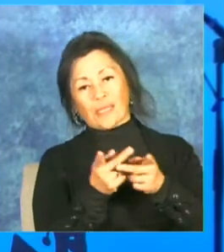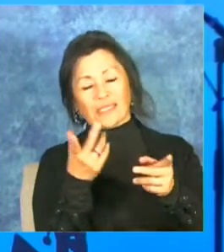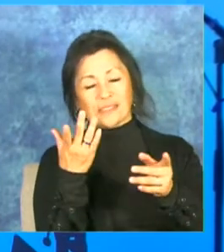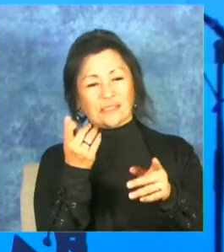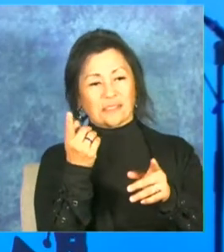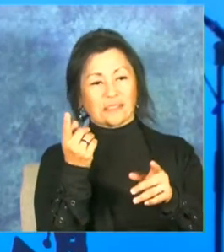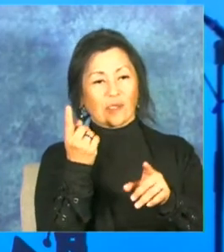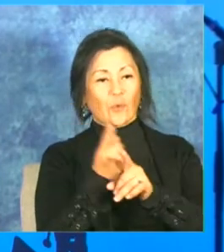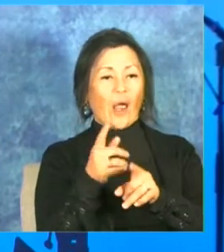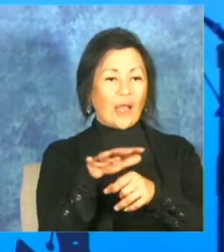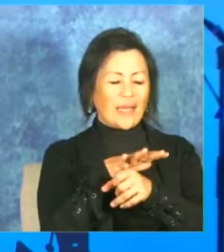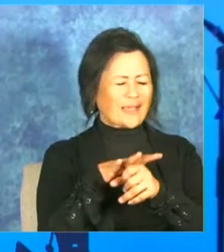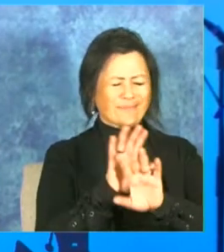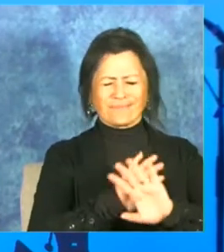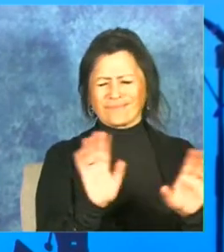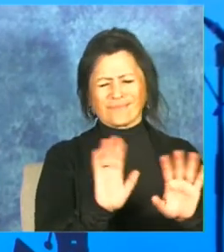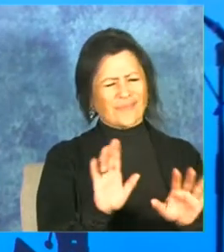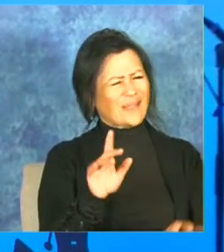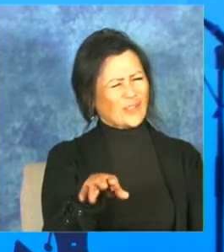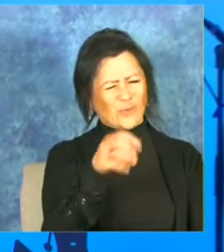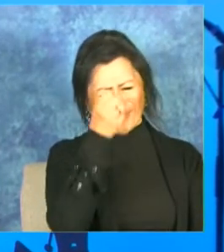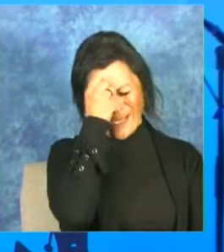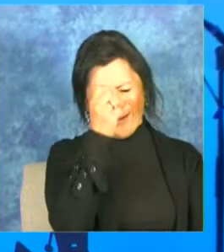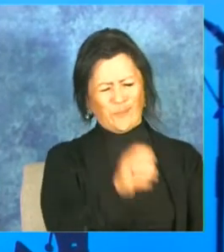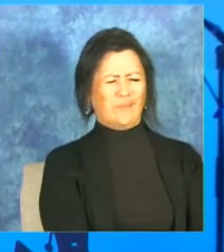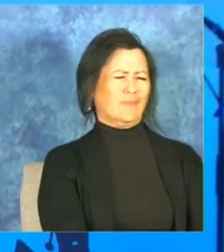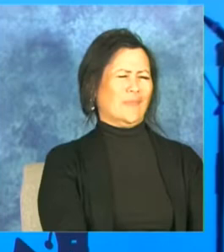location. I hear that all the time. It's like, you people are so dumb.